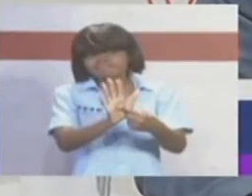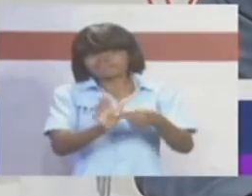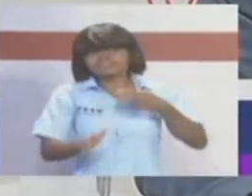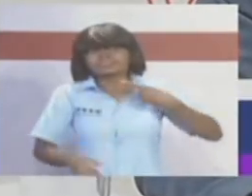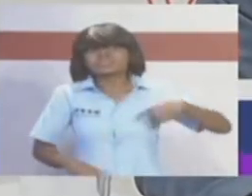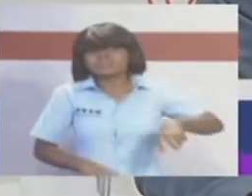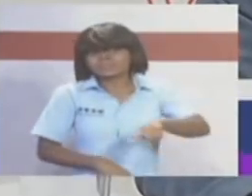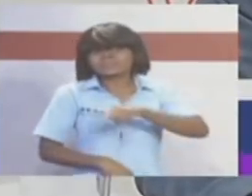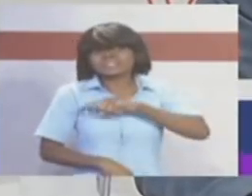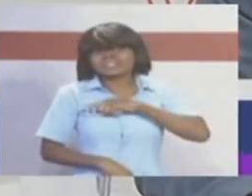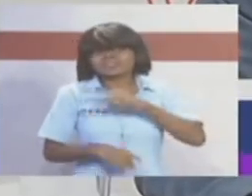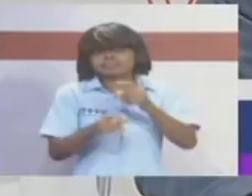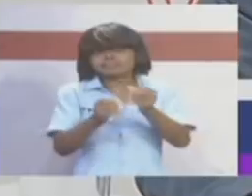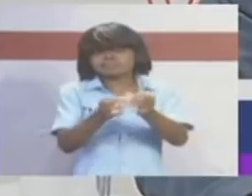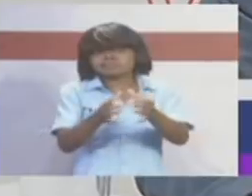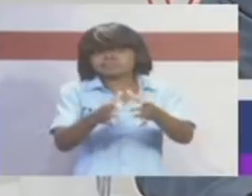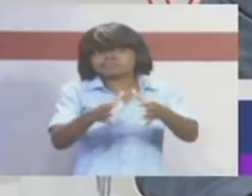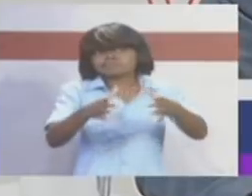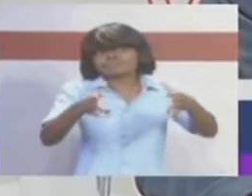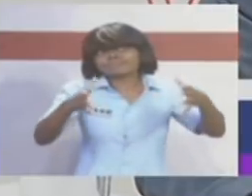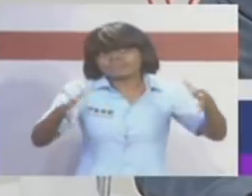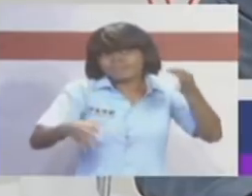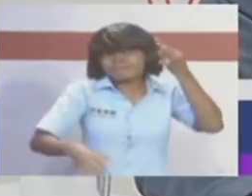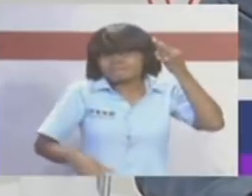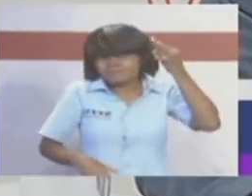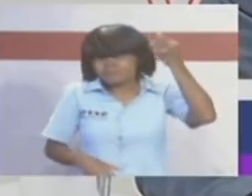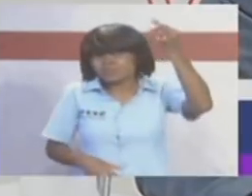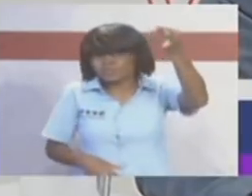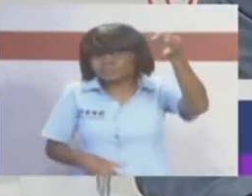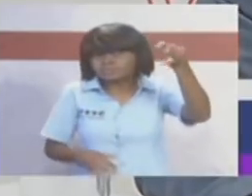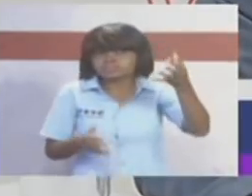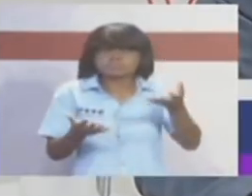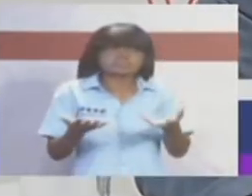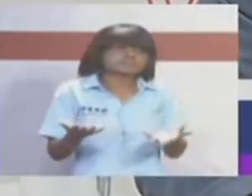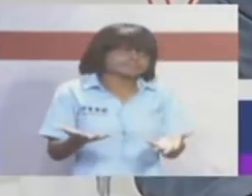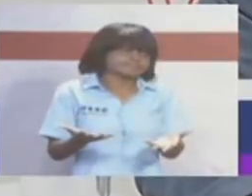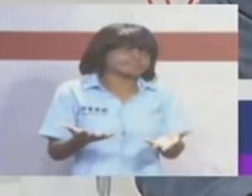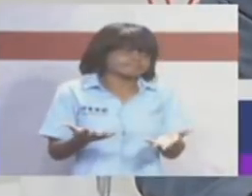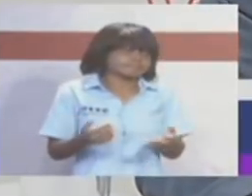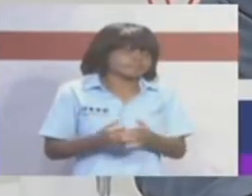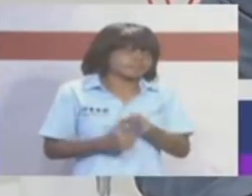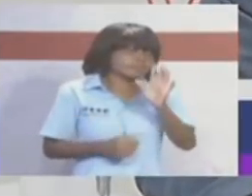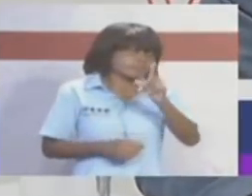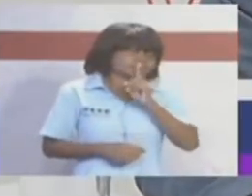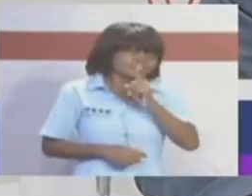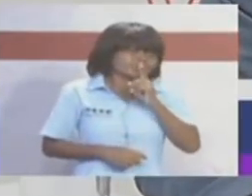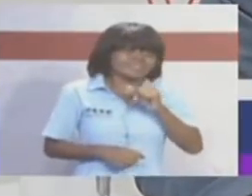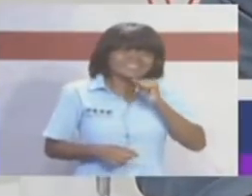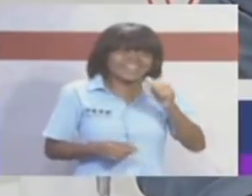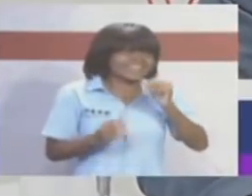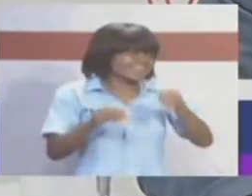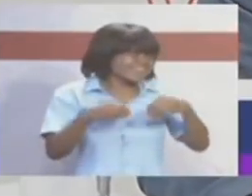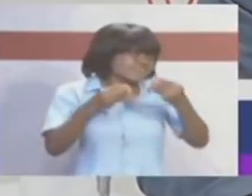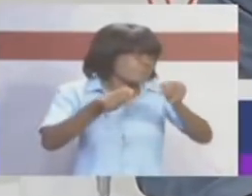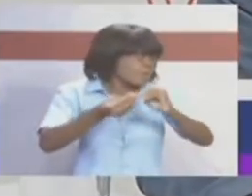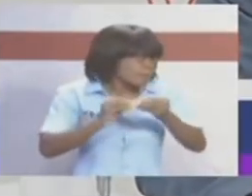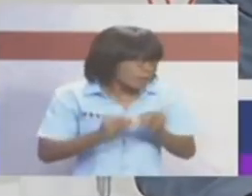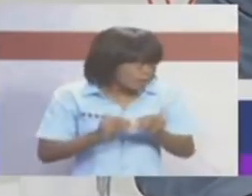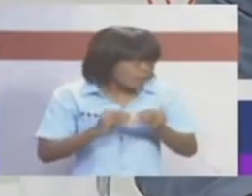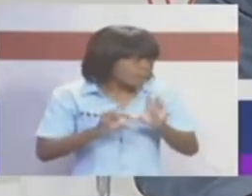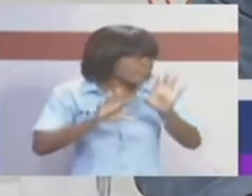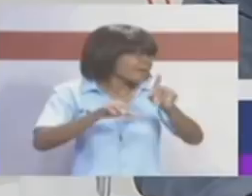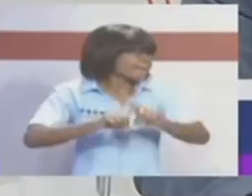could go at the end of that presentation. While we didn't use numbers or numerical projections, looking at the